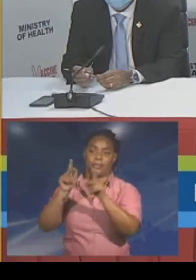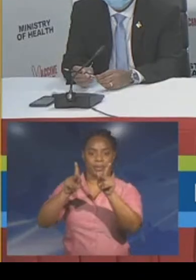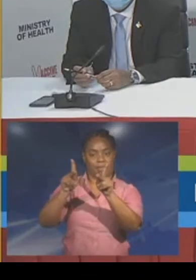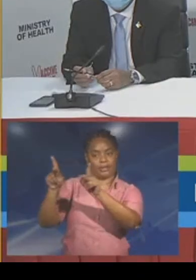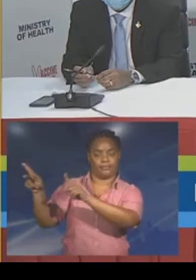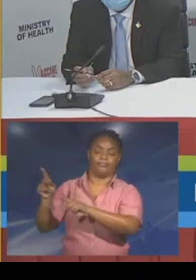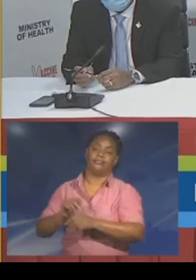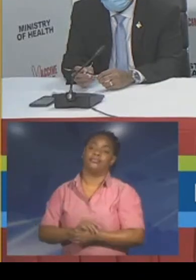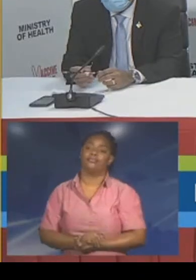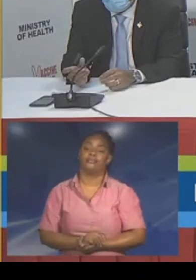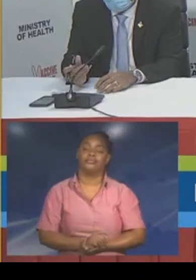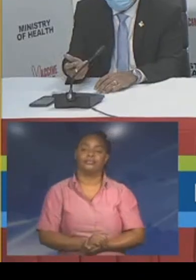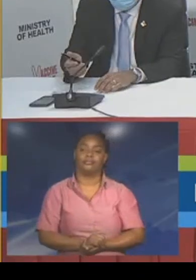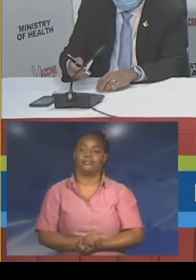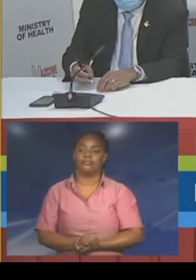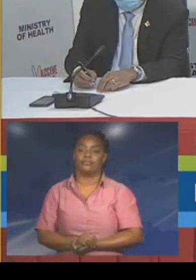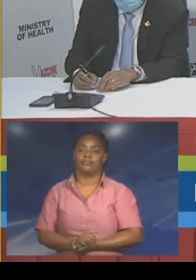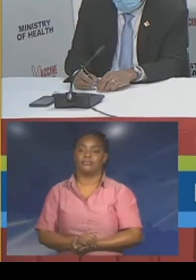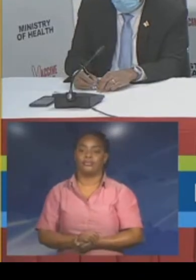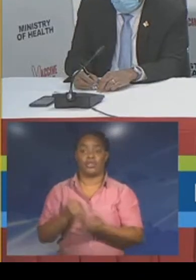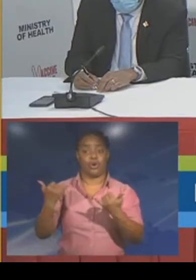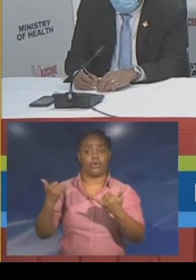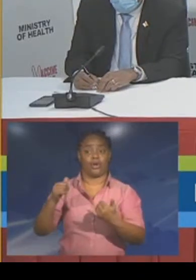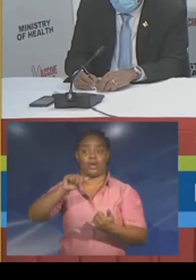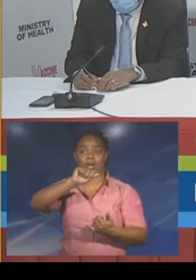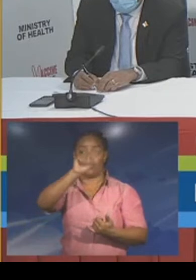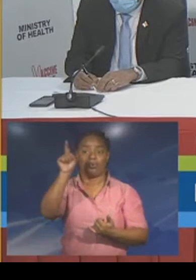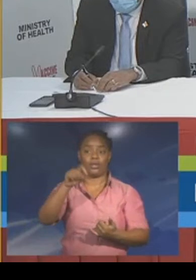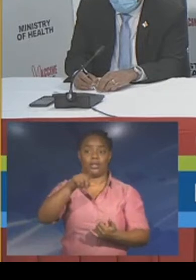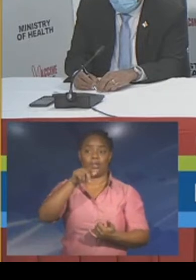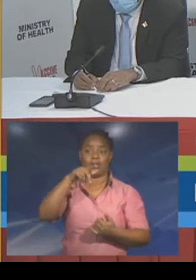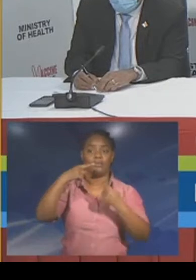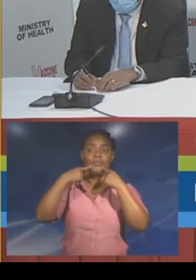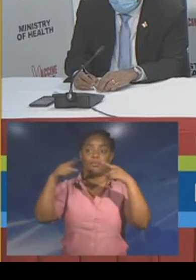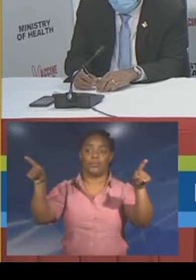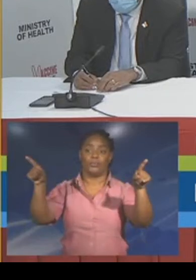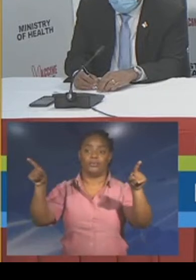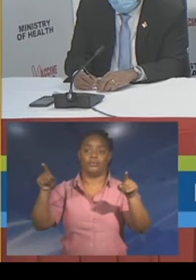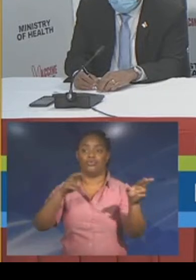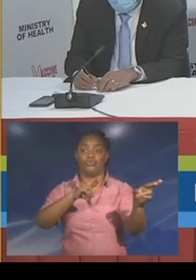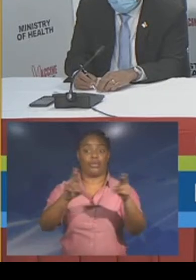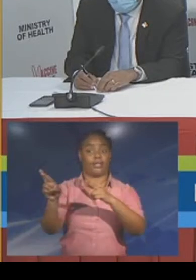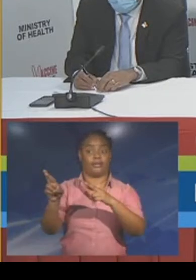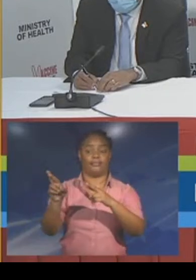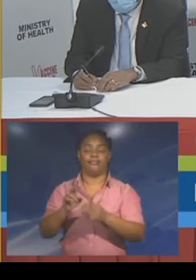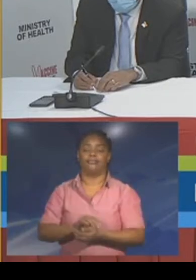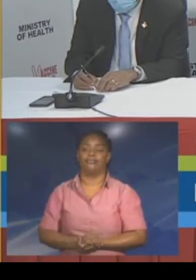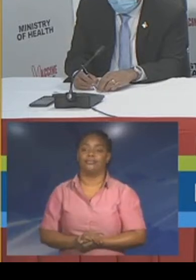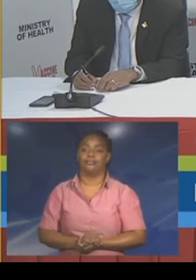to azpnews.com. We're ready for your 2 questions. Thank you very